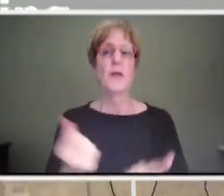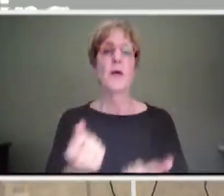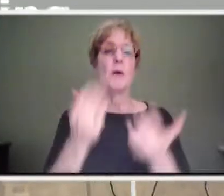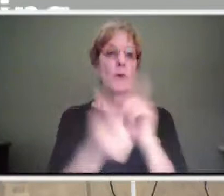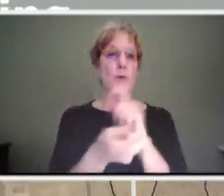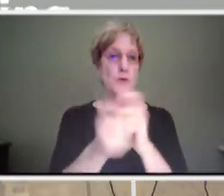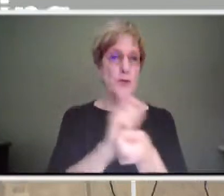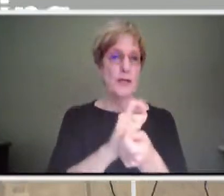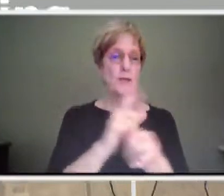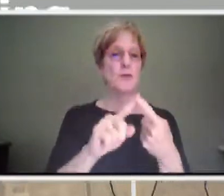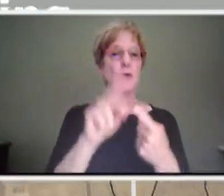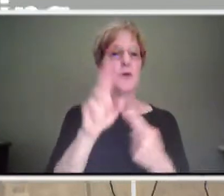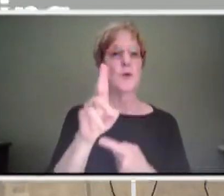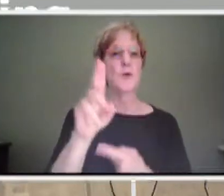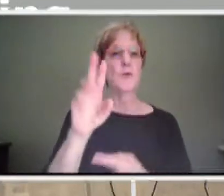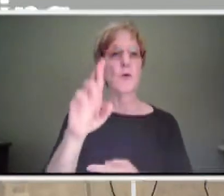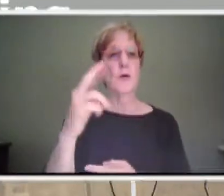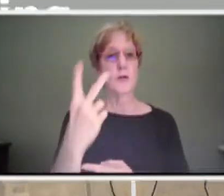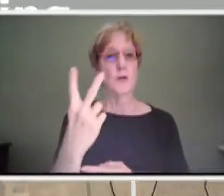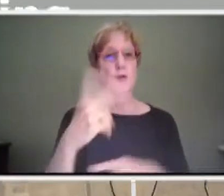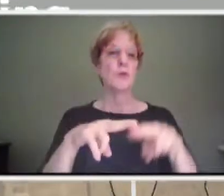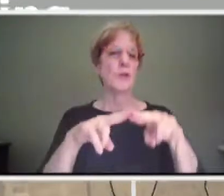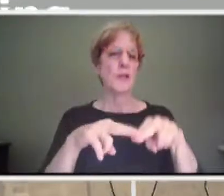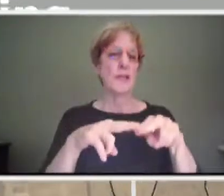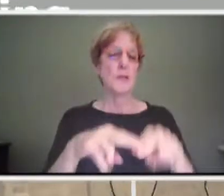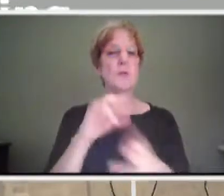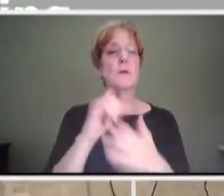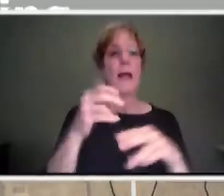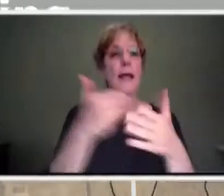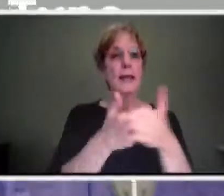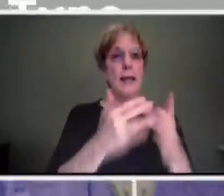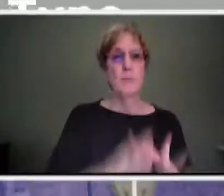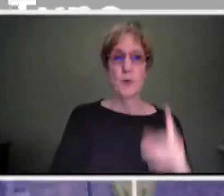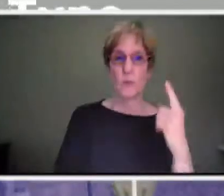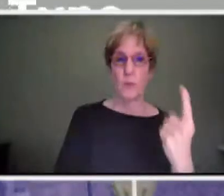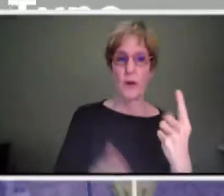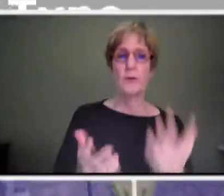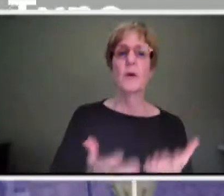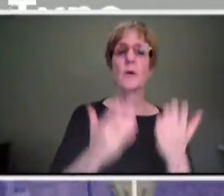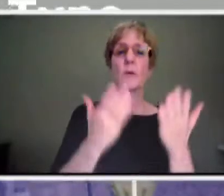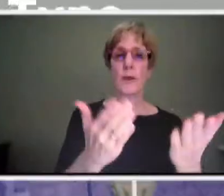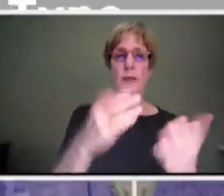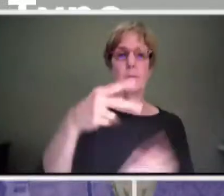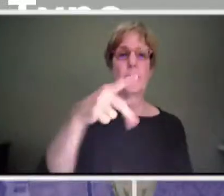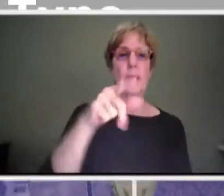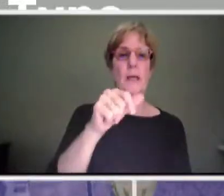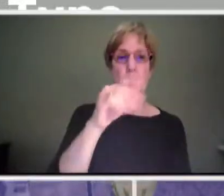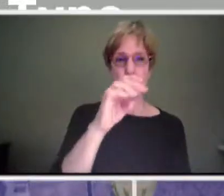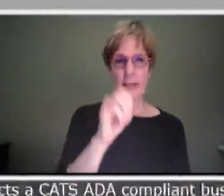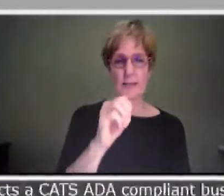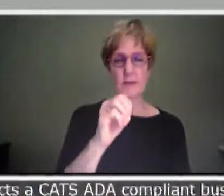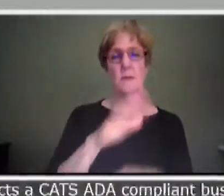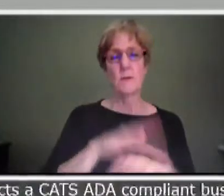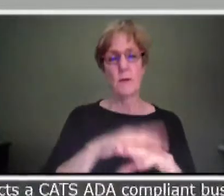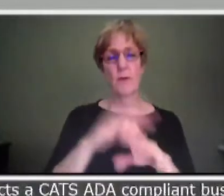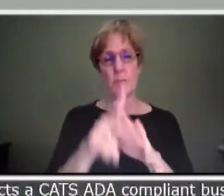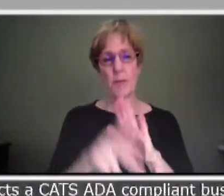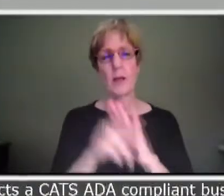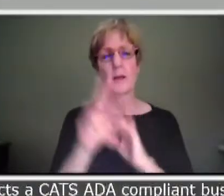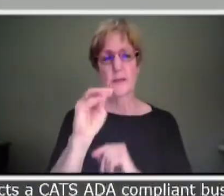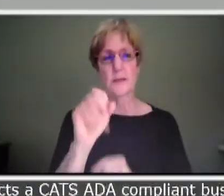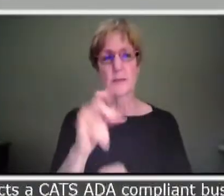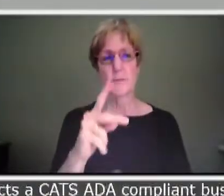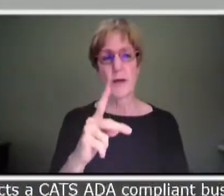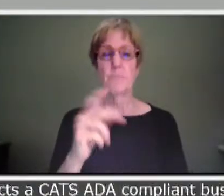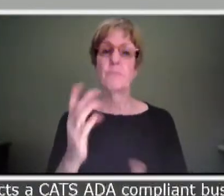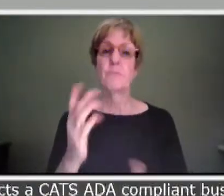to a UR2 conditional. Neighborhood 1 is the recommended place type on the adopted policy map. And the